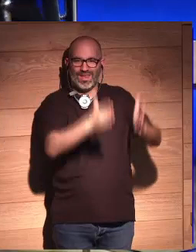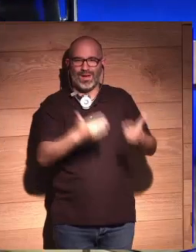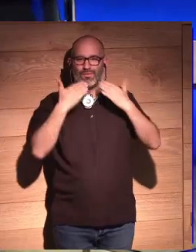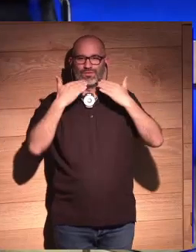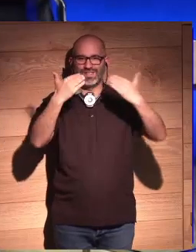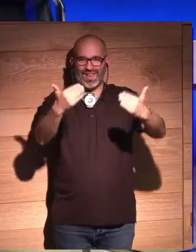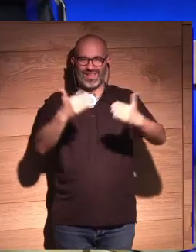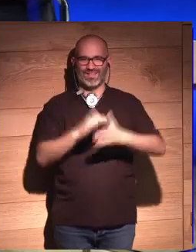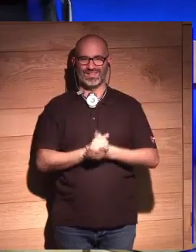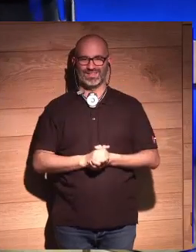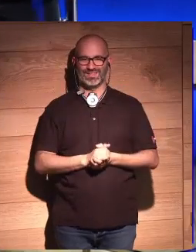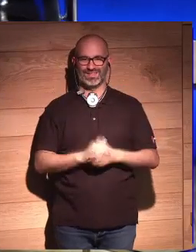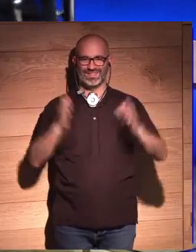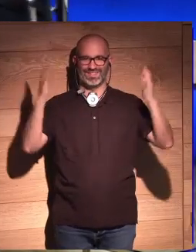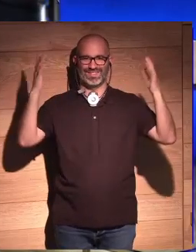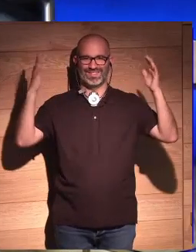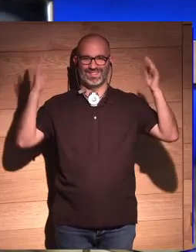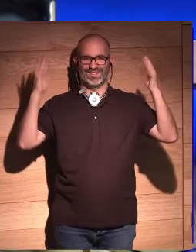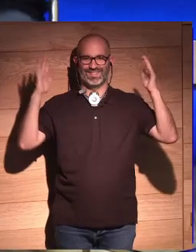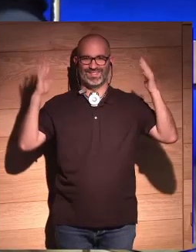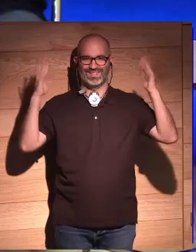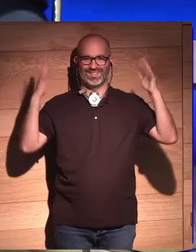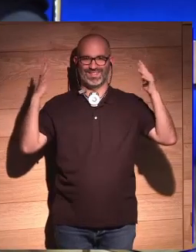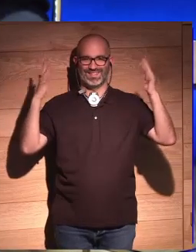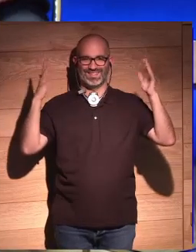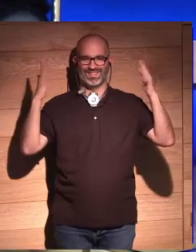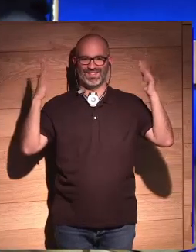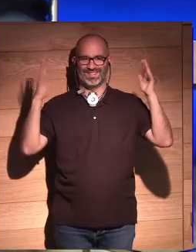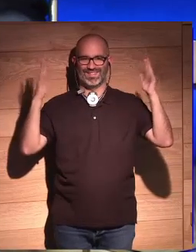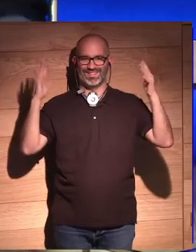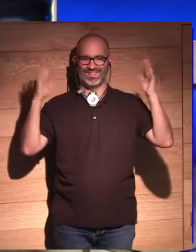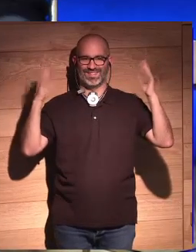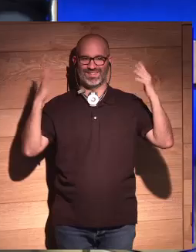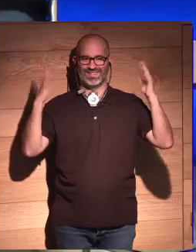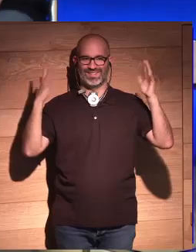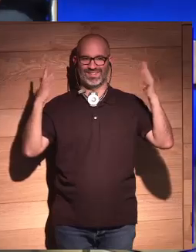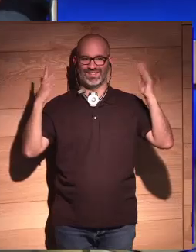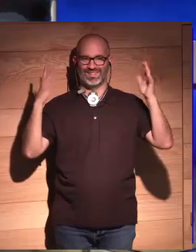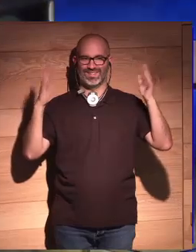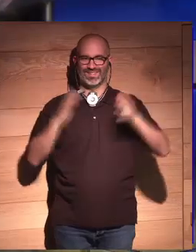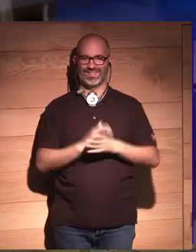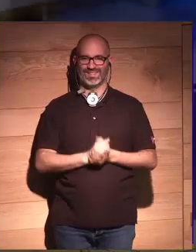has left us as feeling virtual ourselves, and if she embodied the reality herself. Thank you very much.